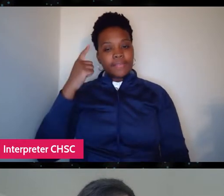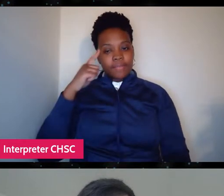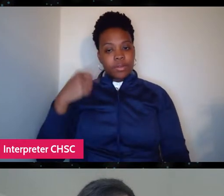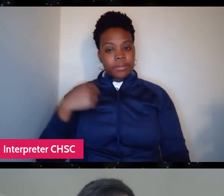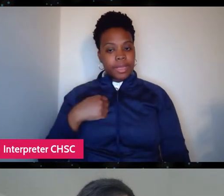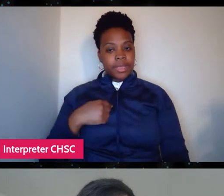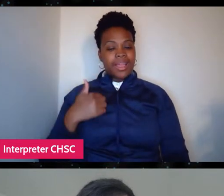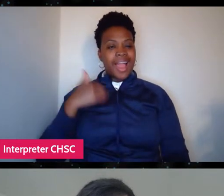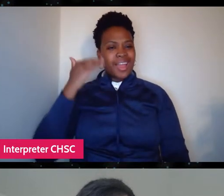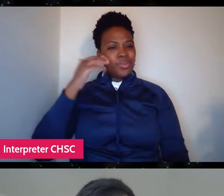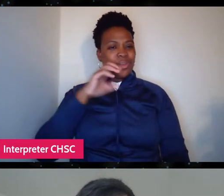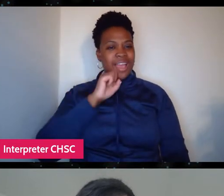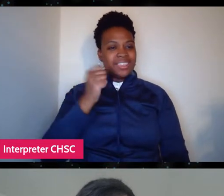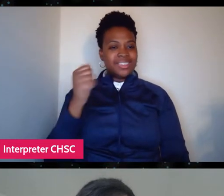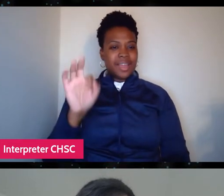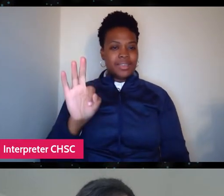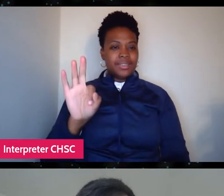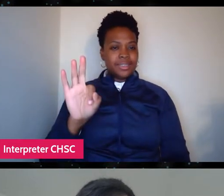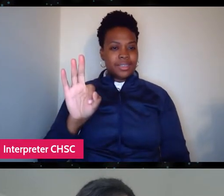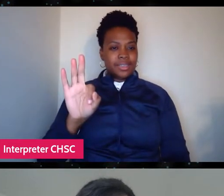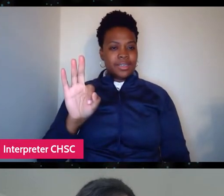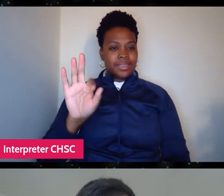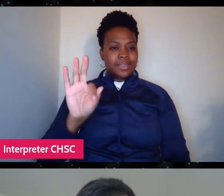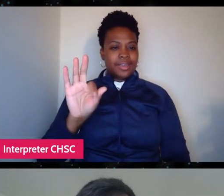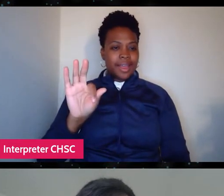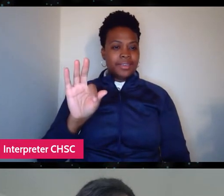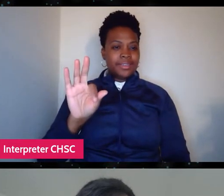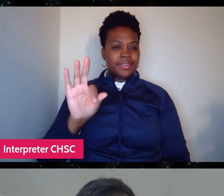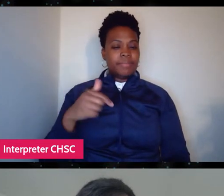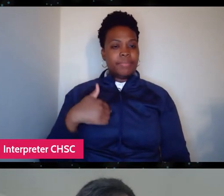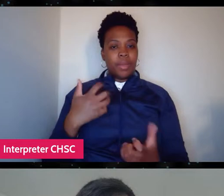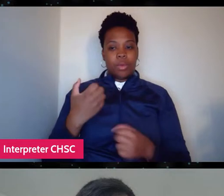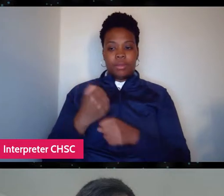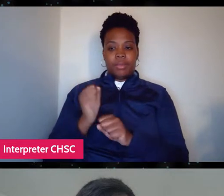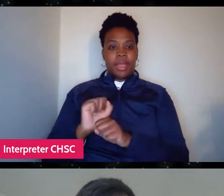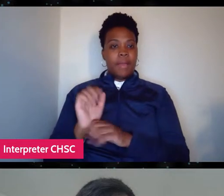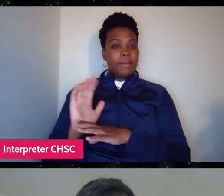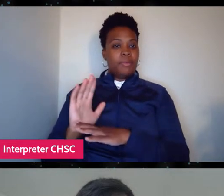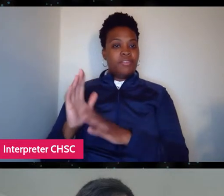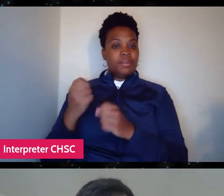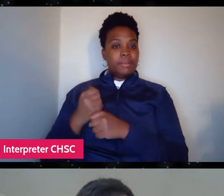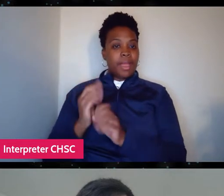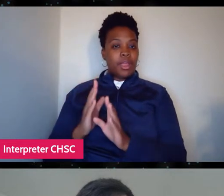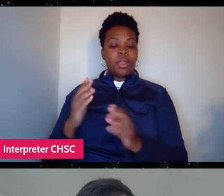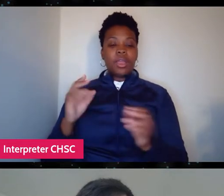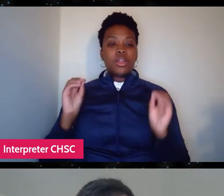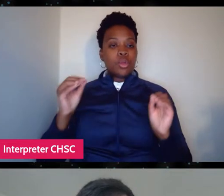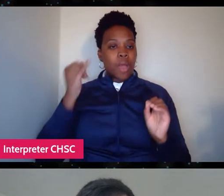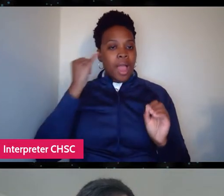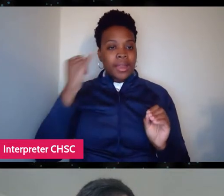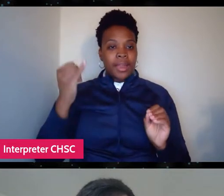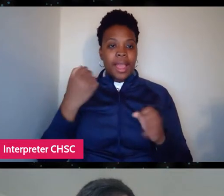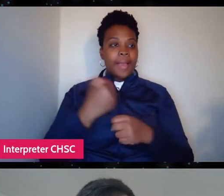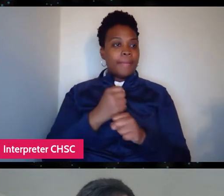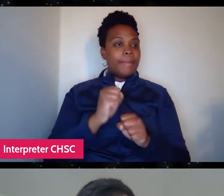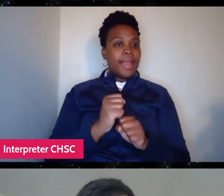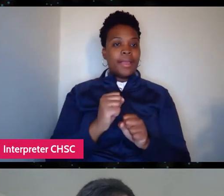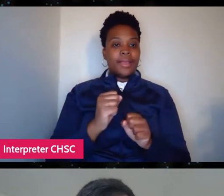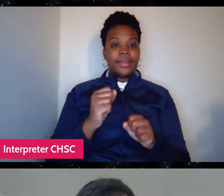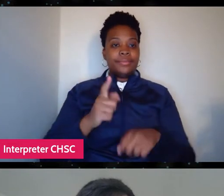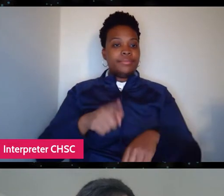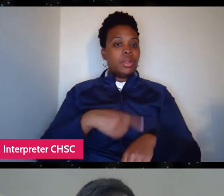when I knew at the age of 19 that I wanted to be a filmmaker, I had no idea that I would be making feature length, you